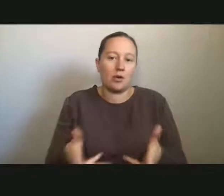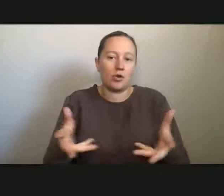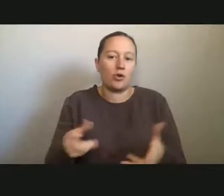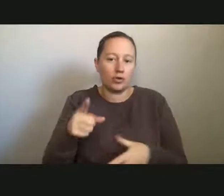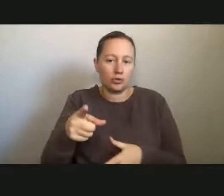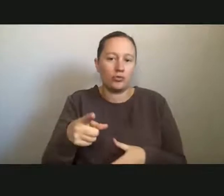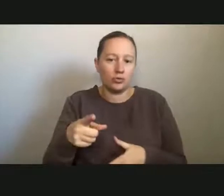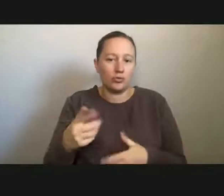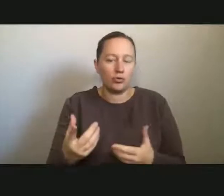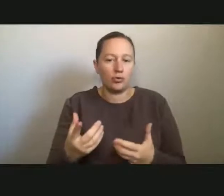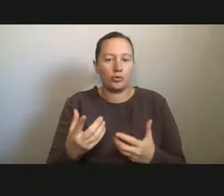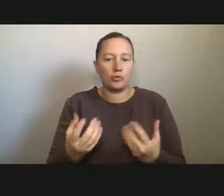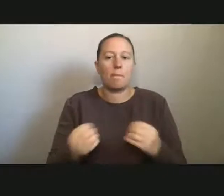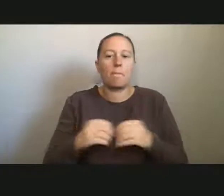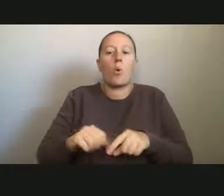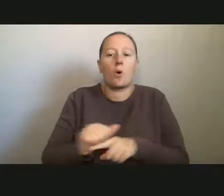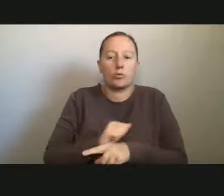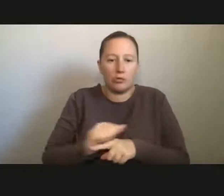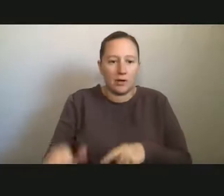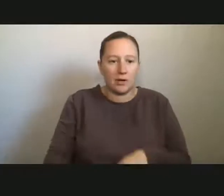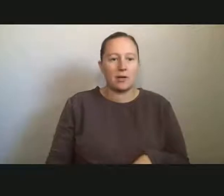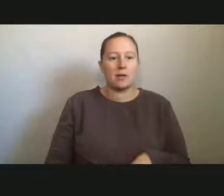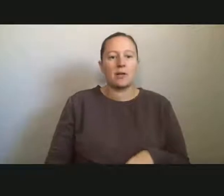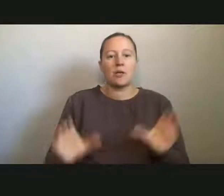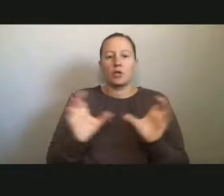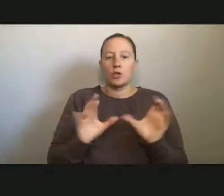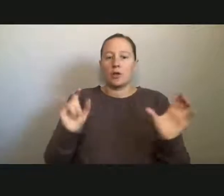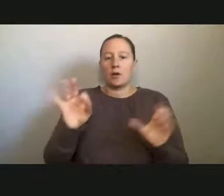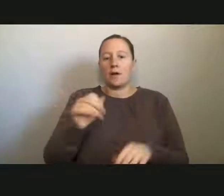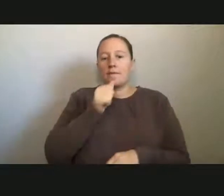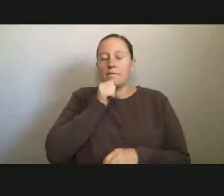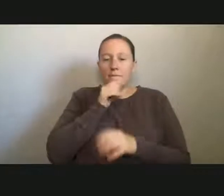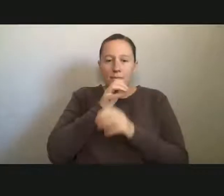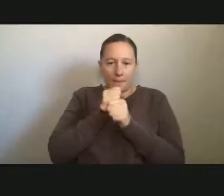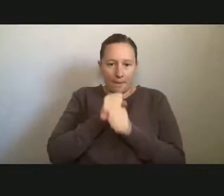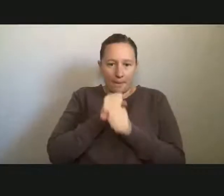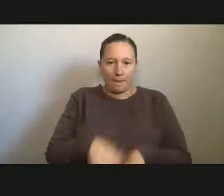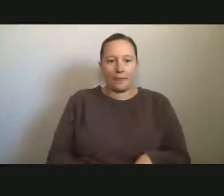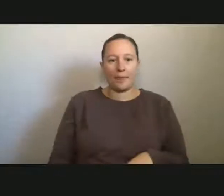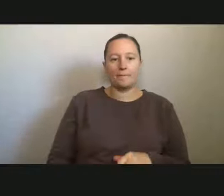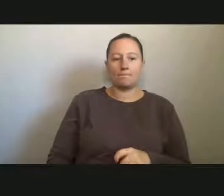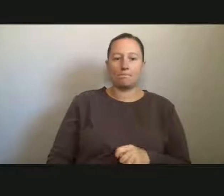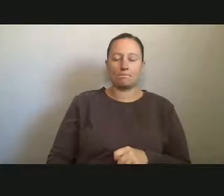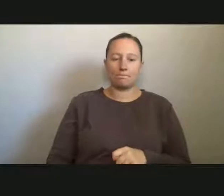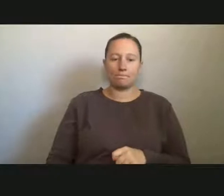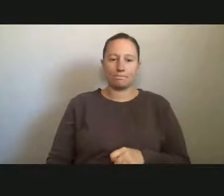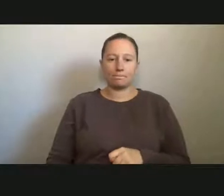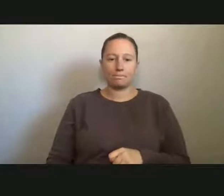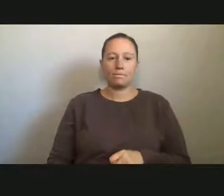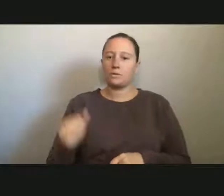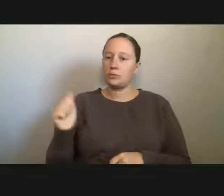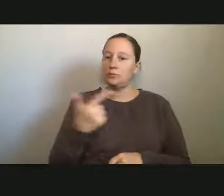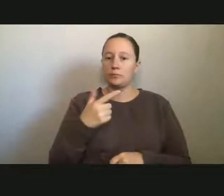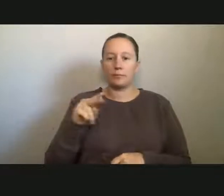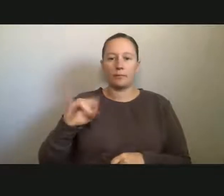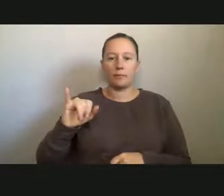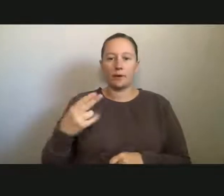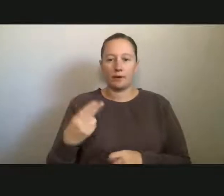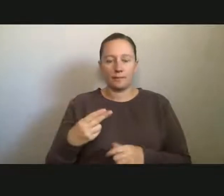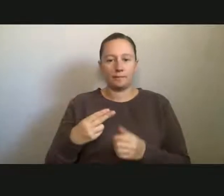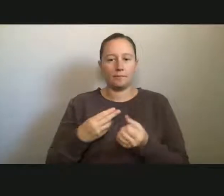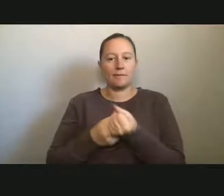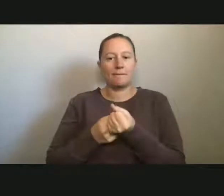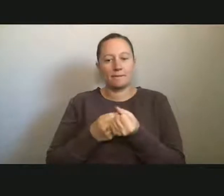training. So next I'll talk about the Certificate of Confidentiality policy. So all NIH-funded research, which